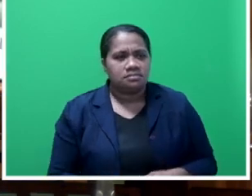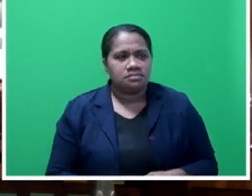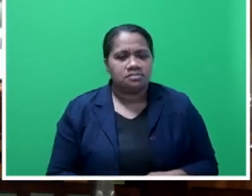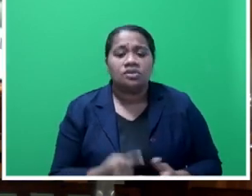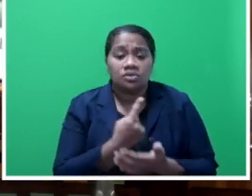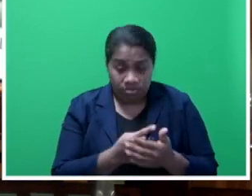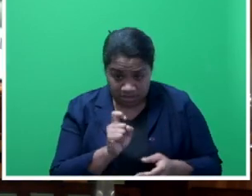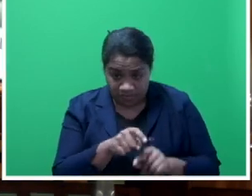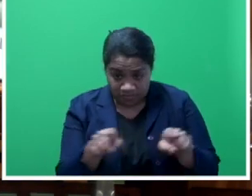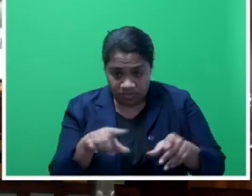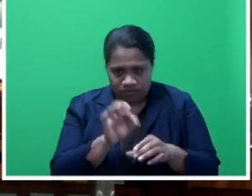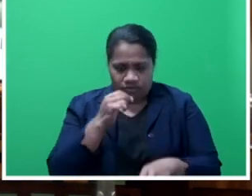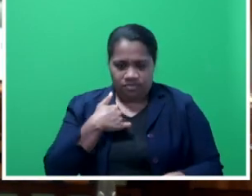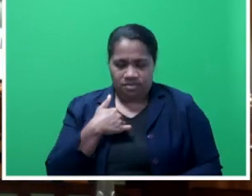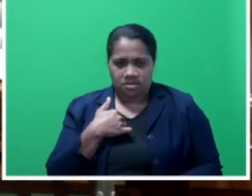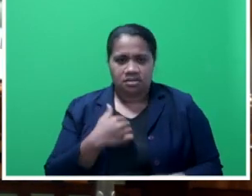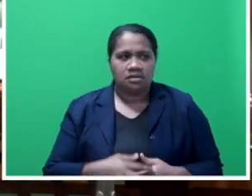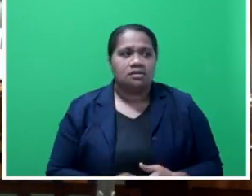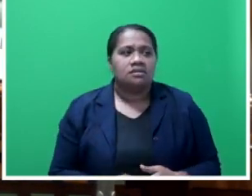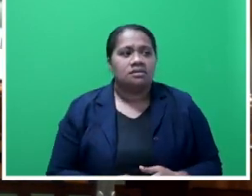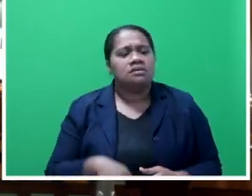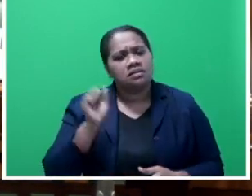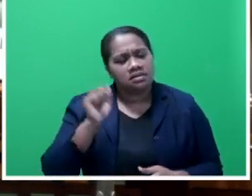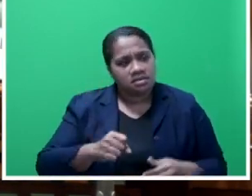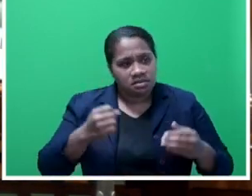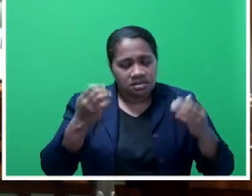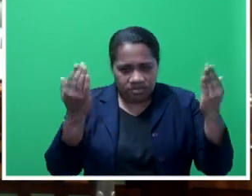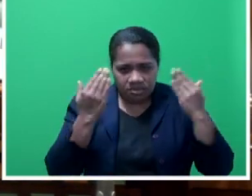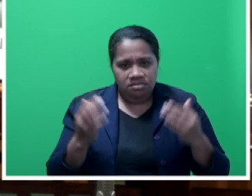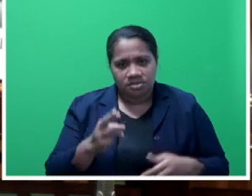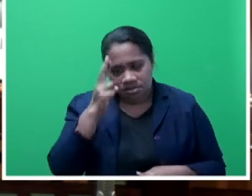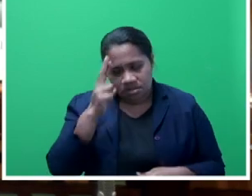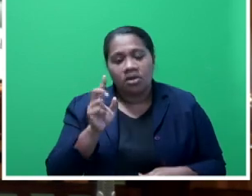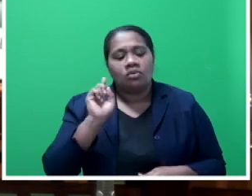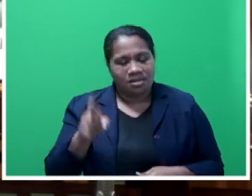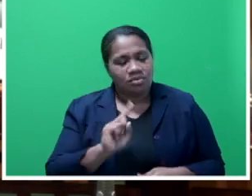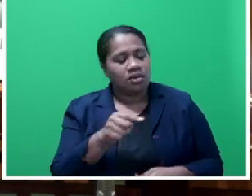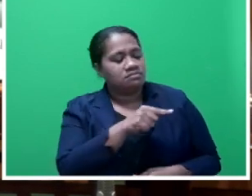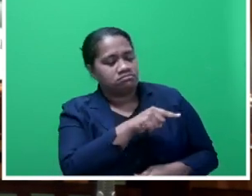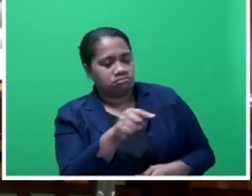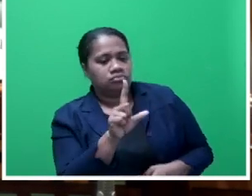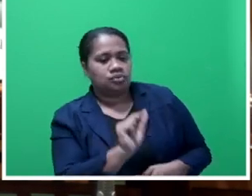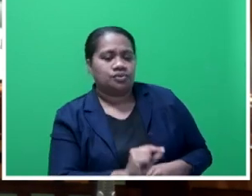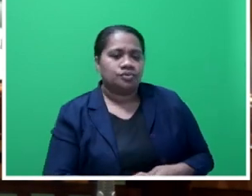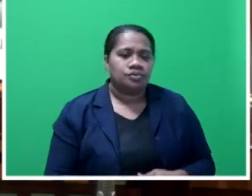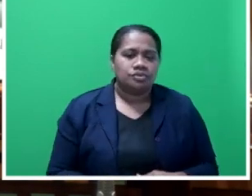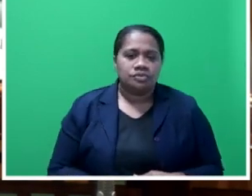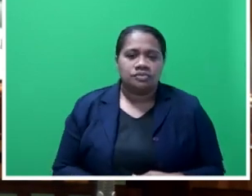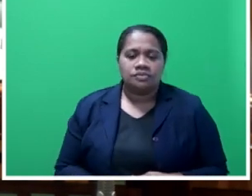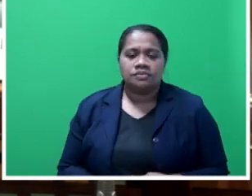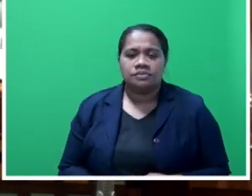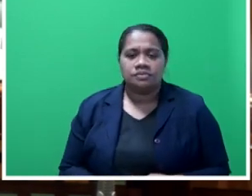me. Time is up. That's, Mr. Speaker, sir, is what they're doing. And let's not kid